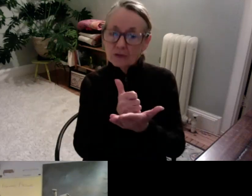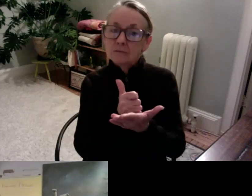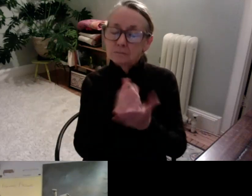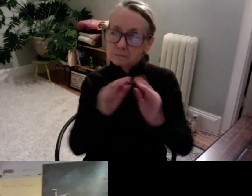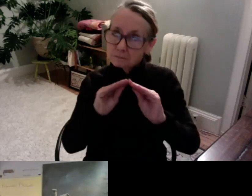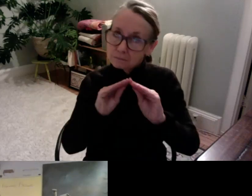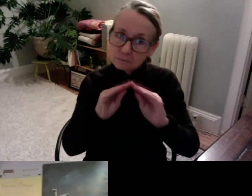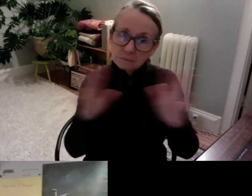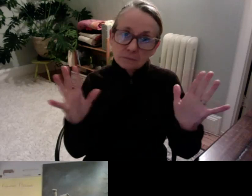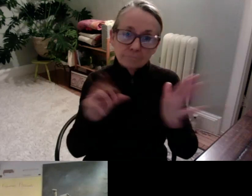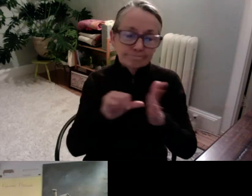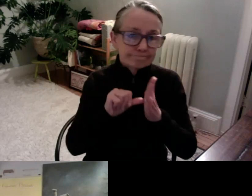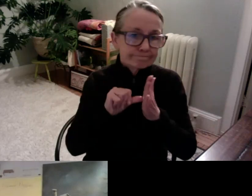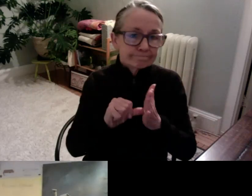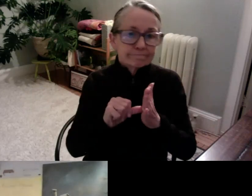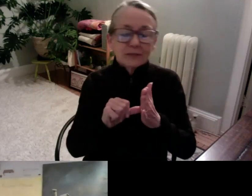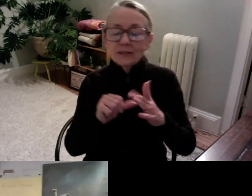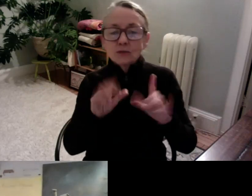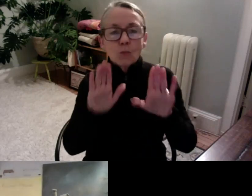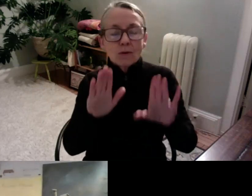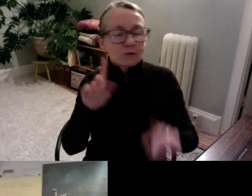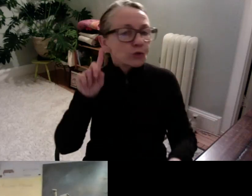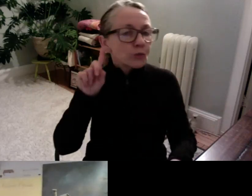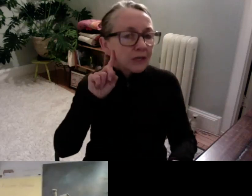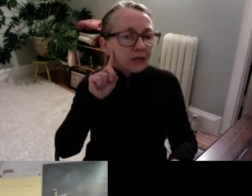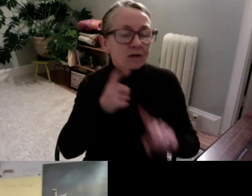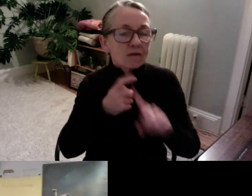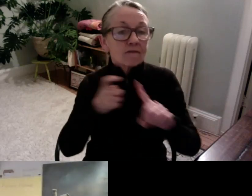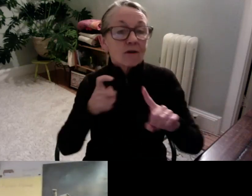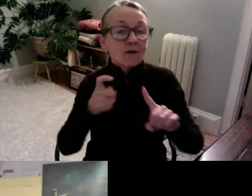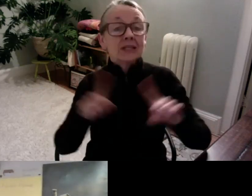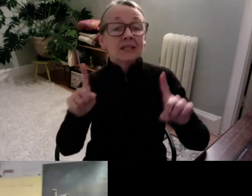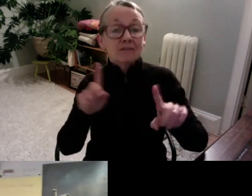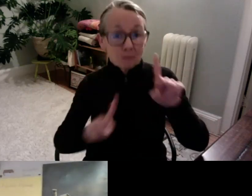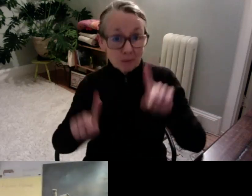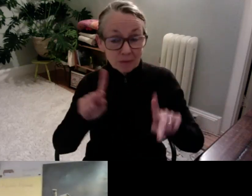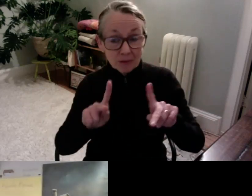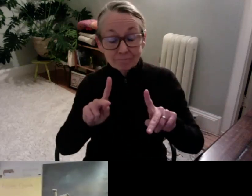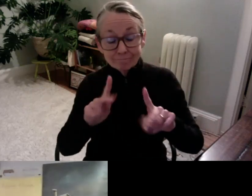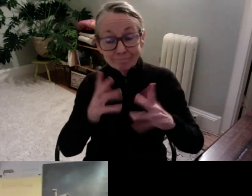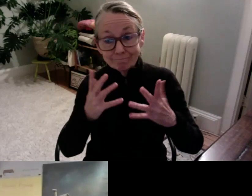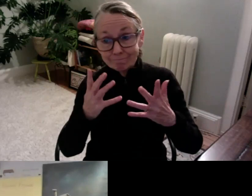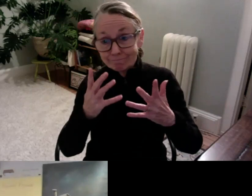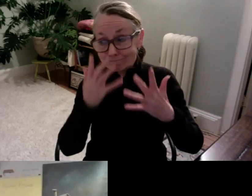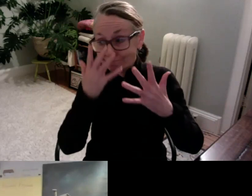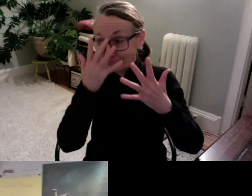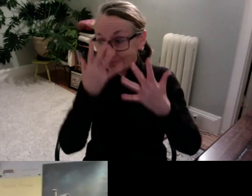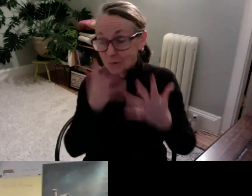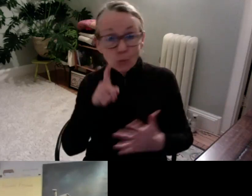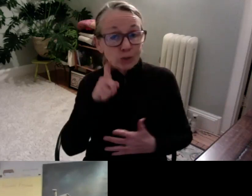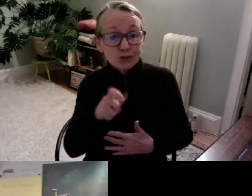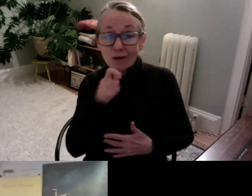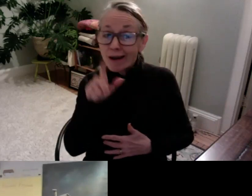it's always wonderful to hear it from different people. Unfortunately, that this is something that we should not be having a